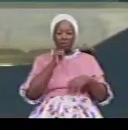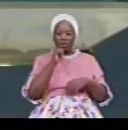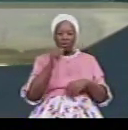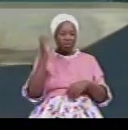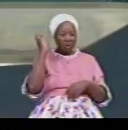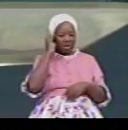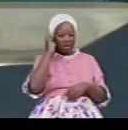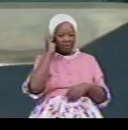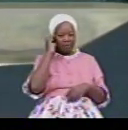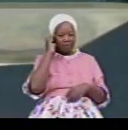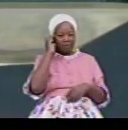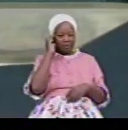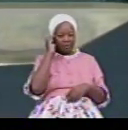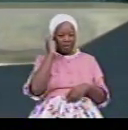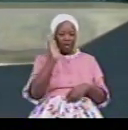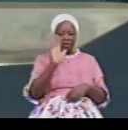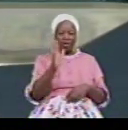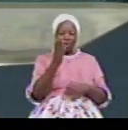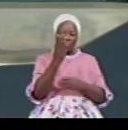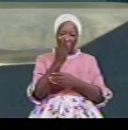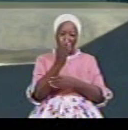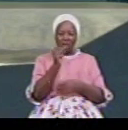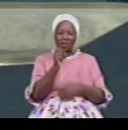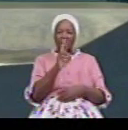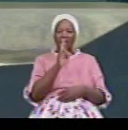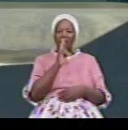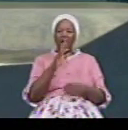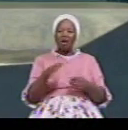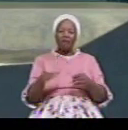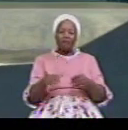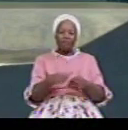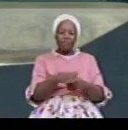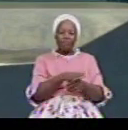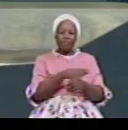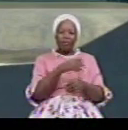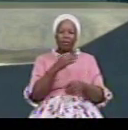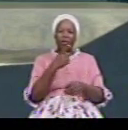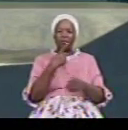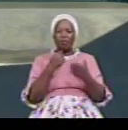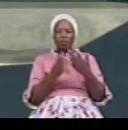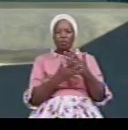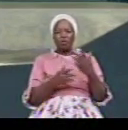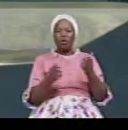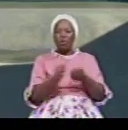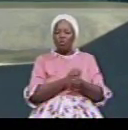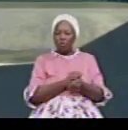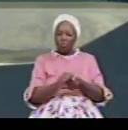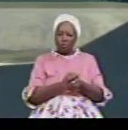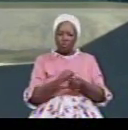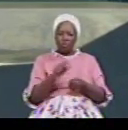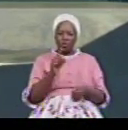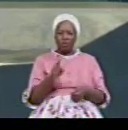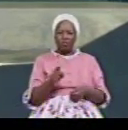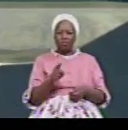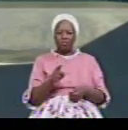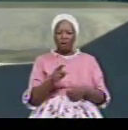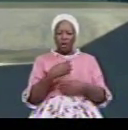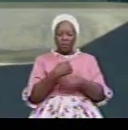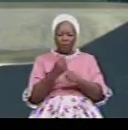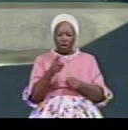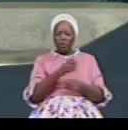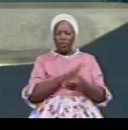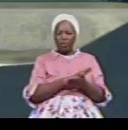I will not hear. Your hands are full of blood. Wash you, make you